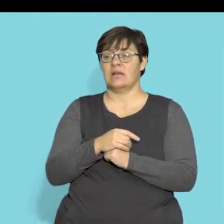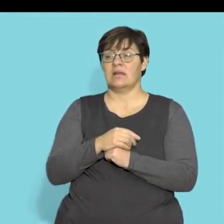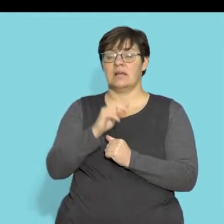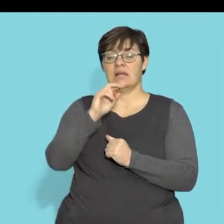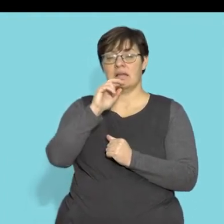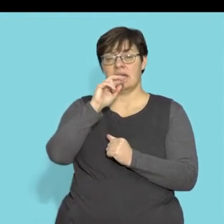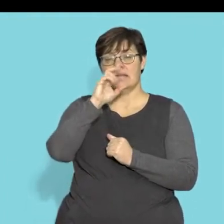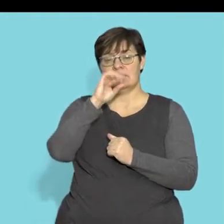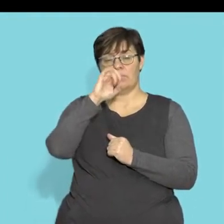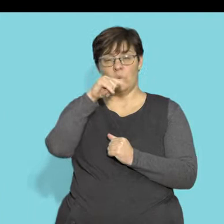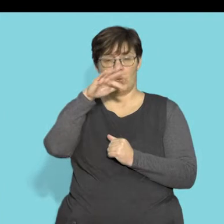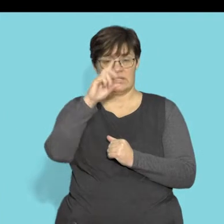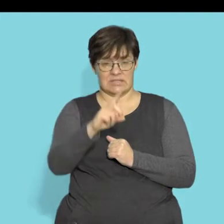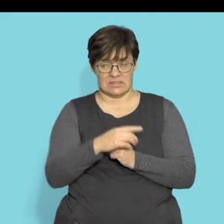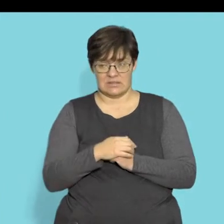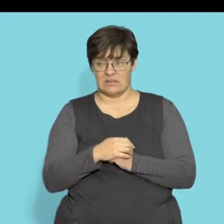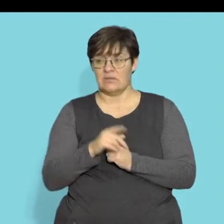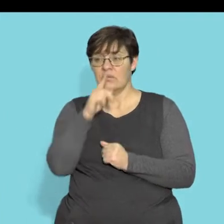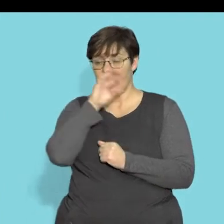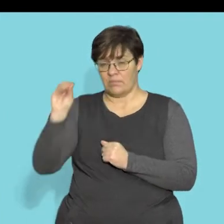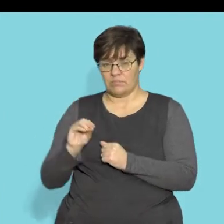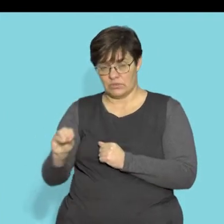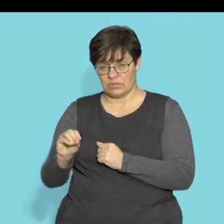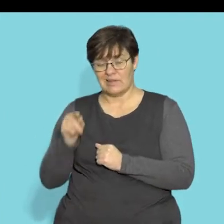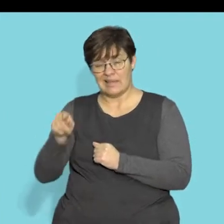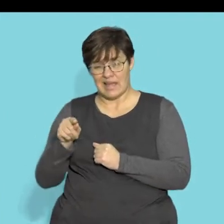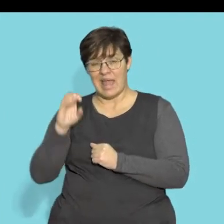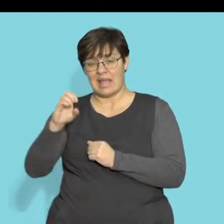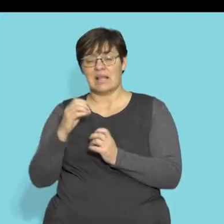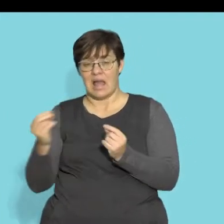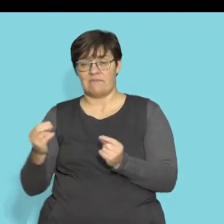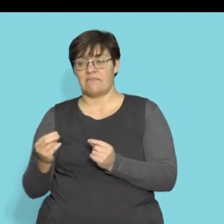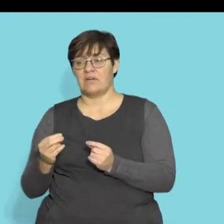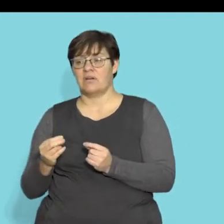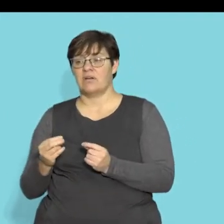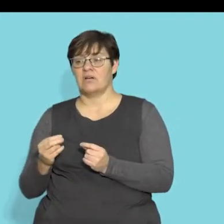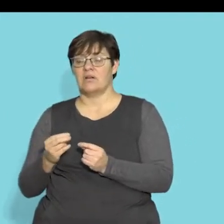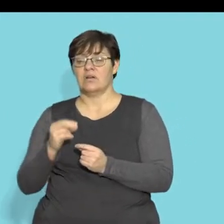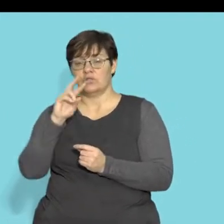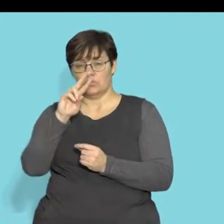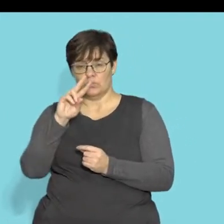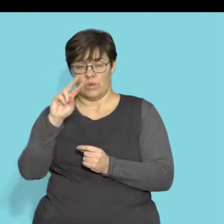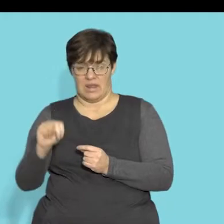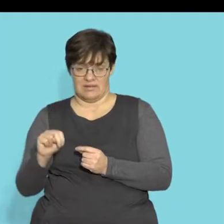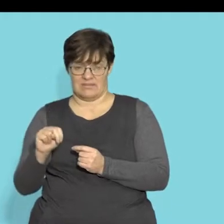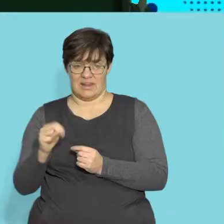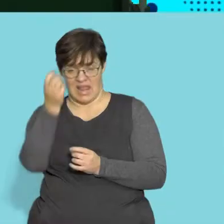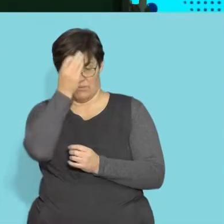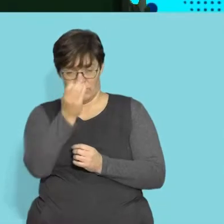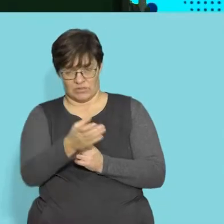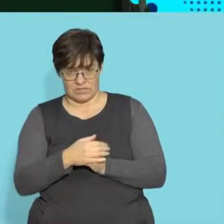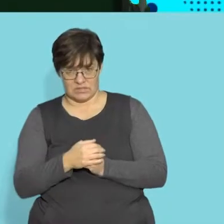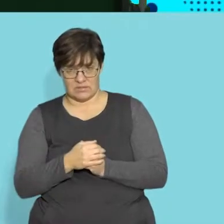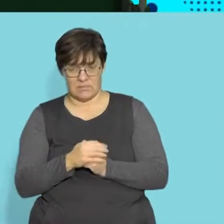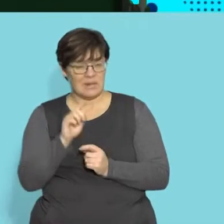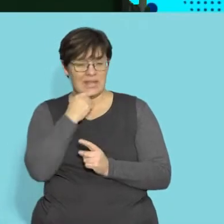diploid, and when that information is put in here, this egg cell now has a diploid set of information and hence cannot